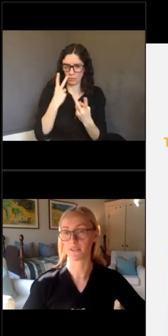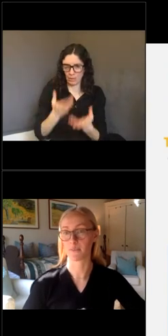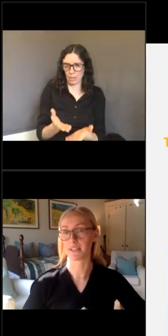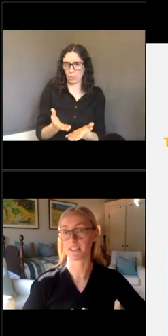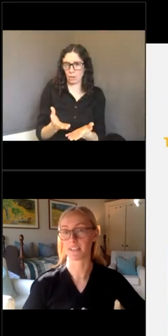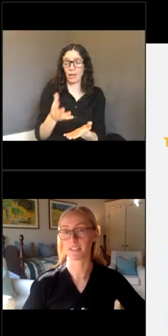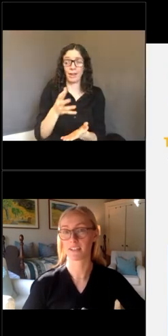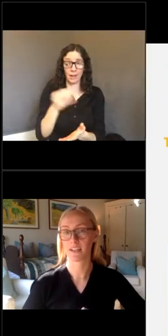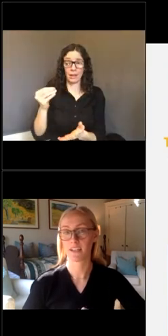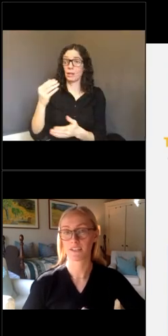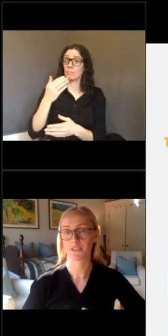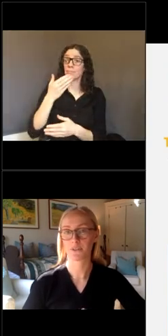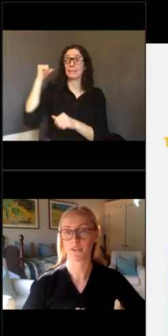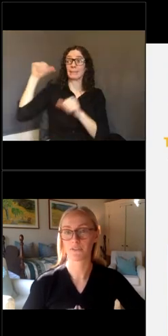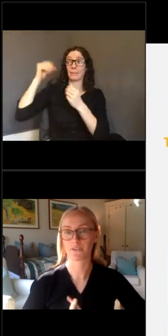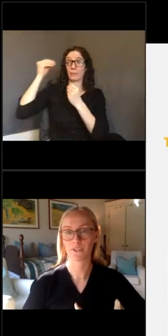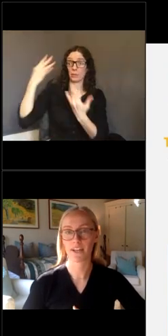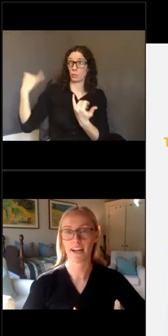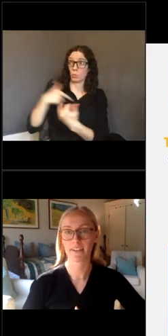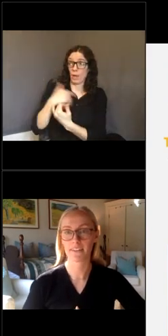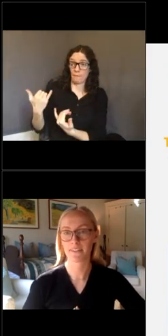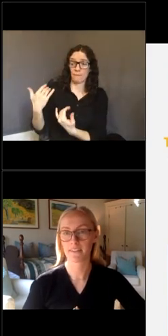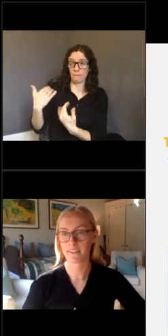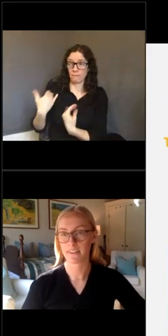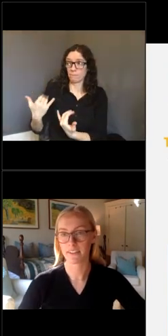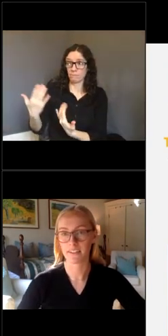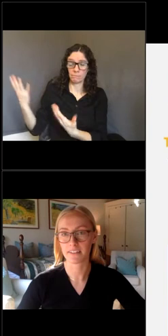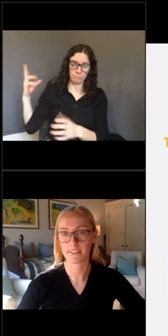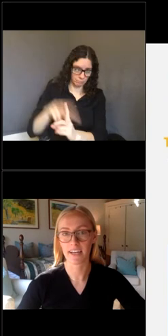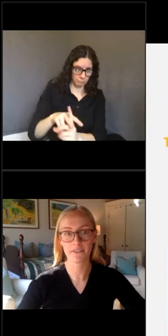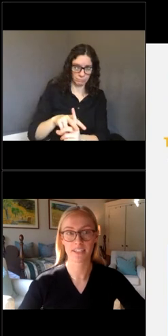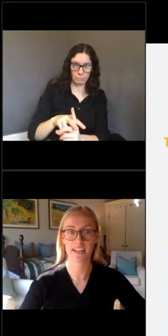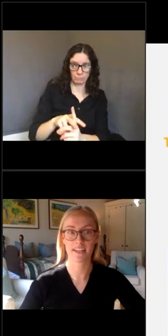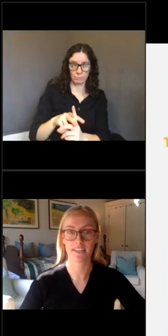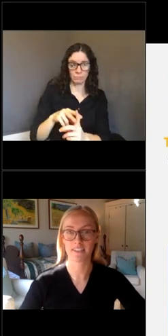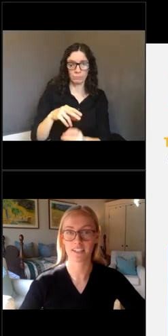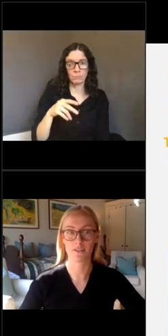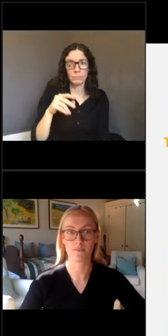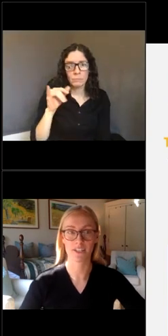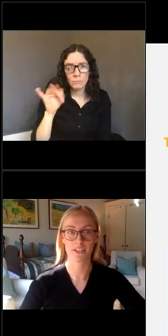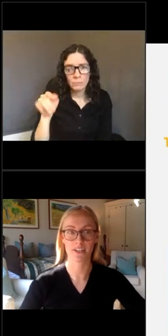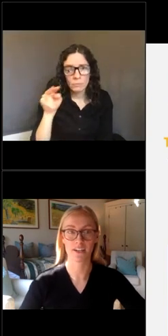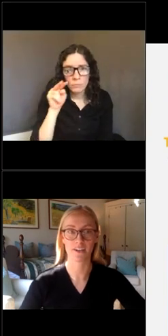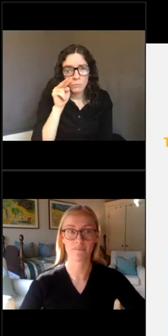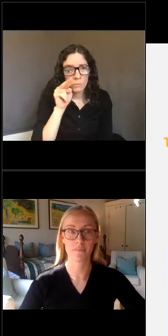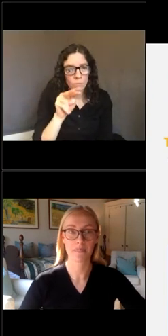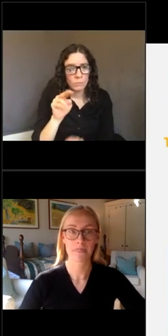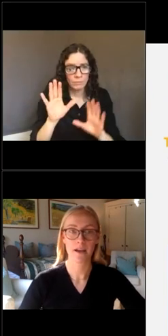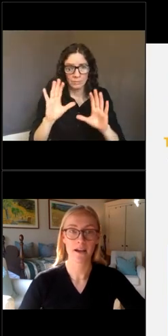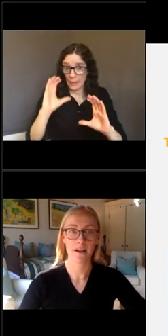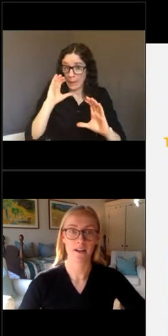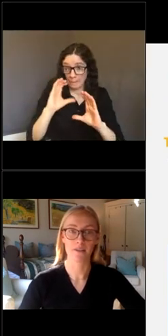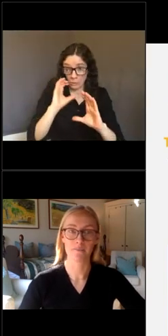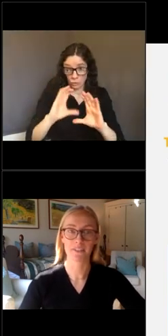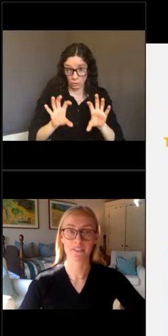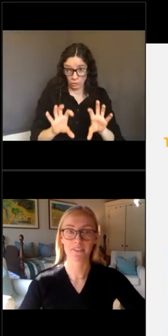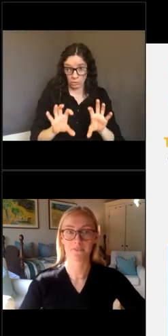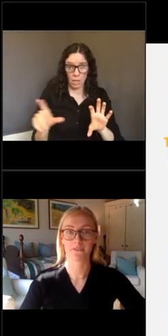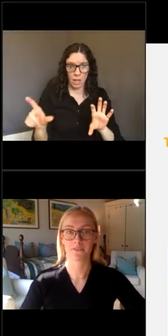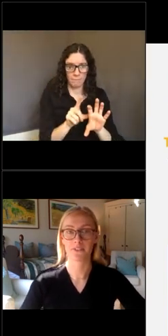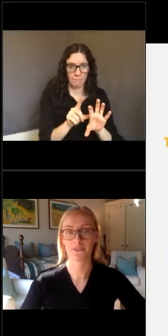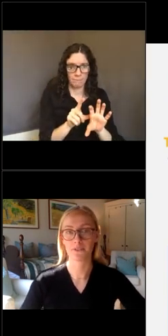scientific information. So if you look at the left-hand image here,